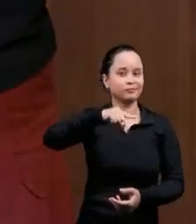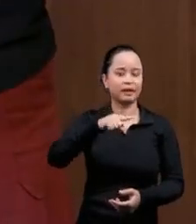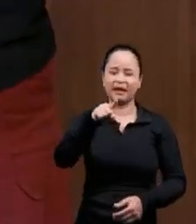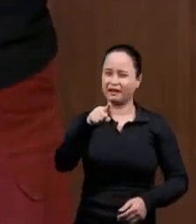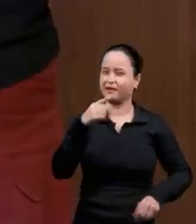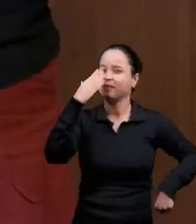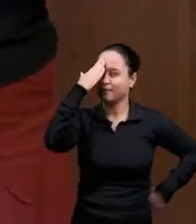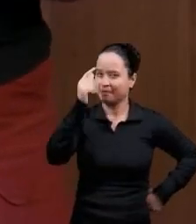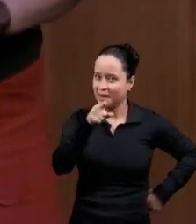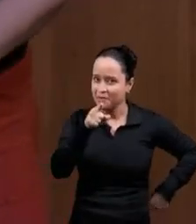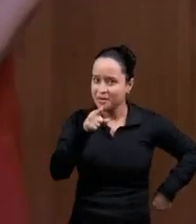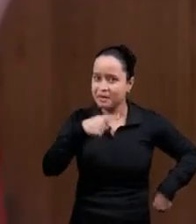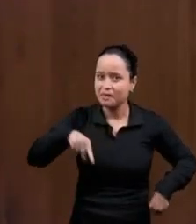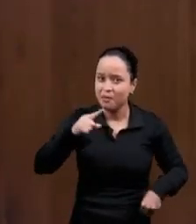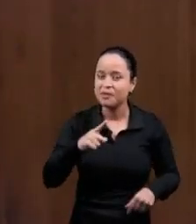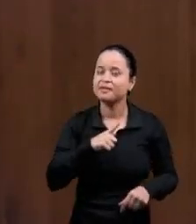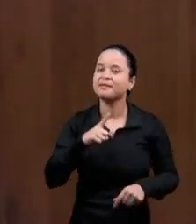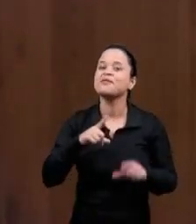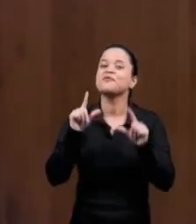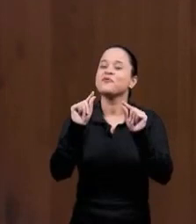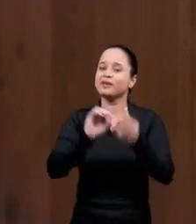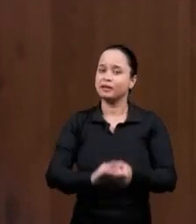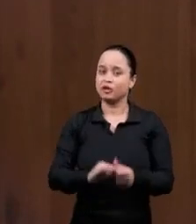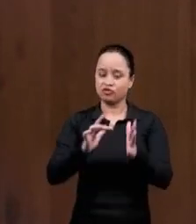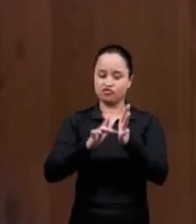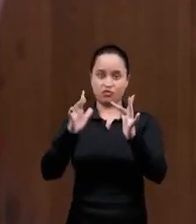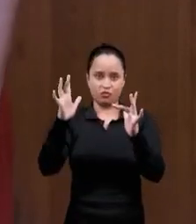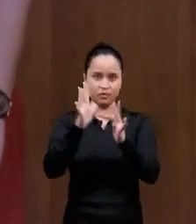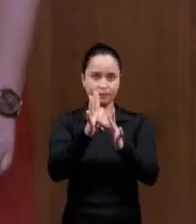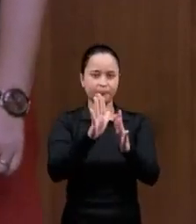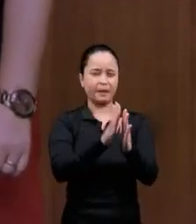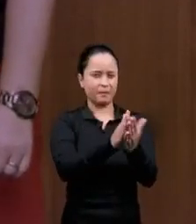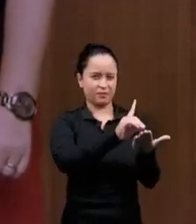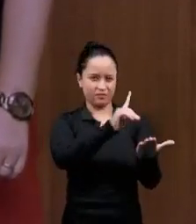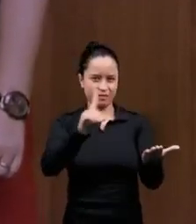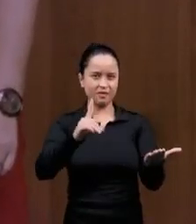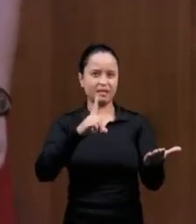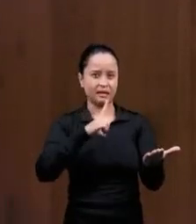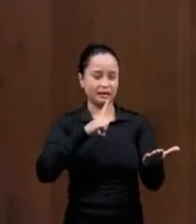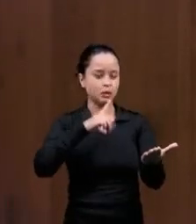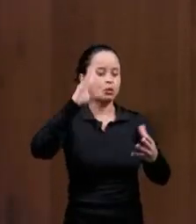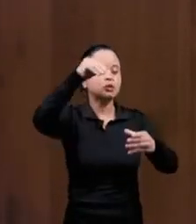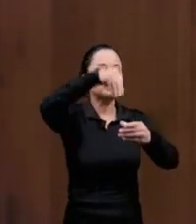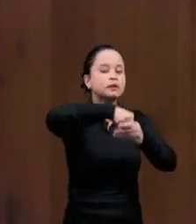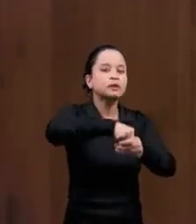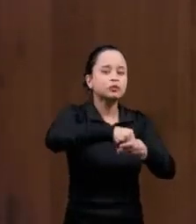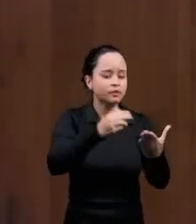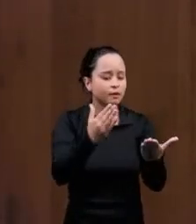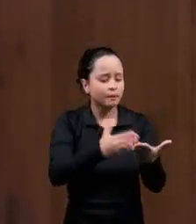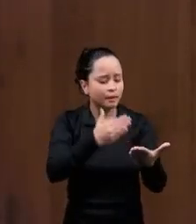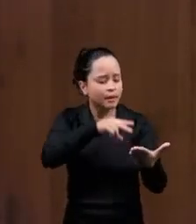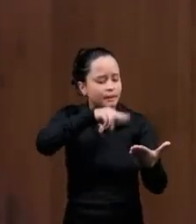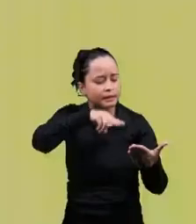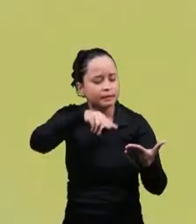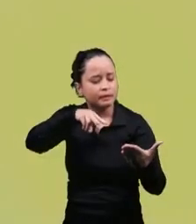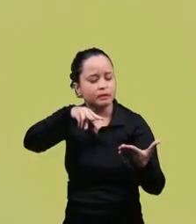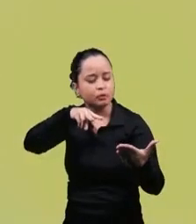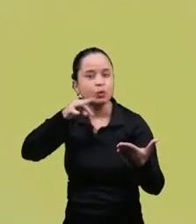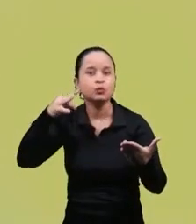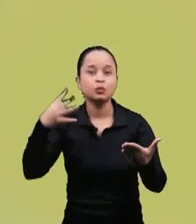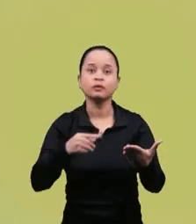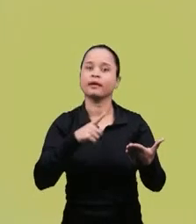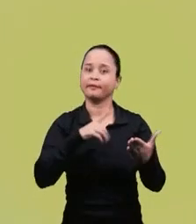know that the figure of Jesus is present in all of the Bible and all of the Word, from Genesis